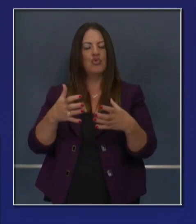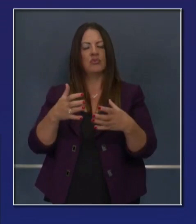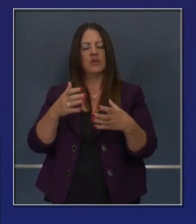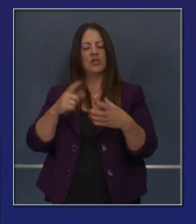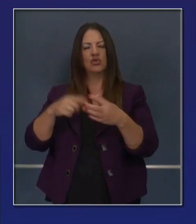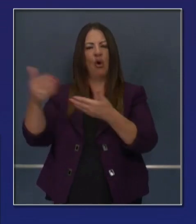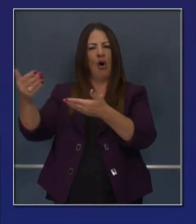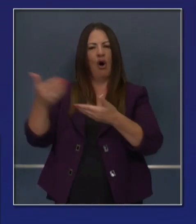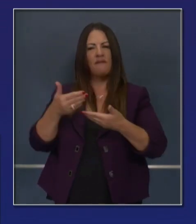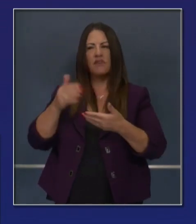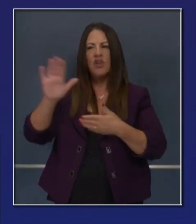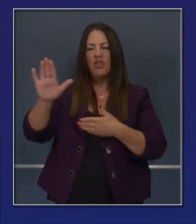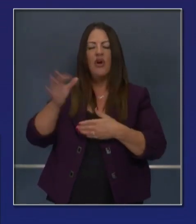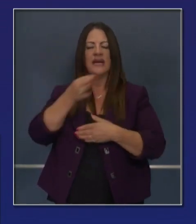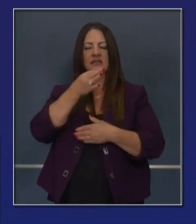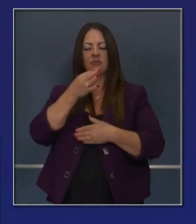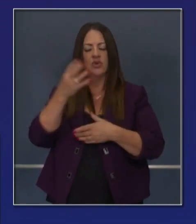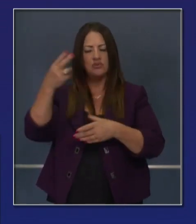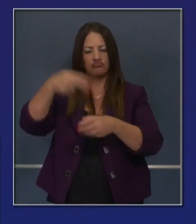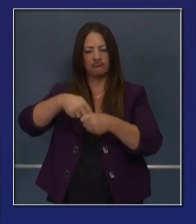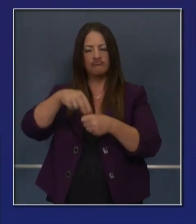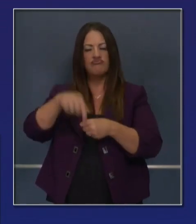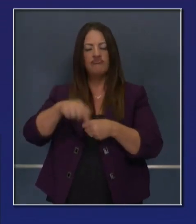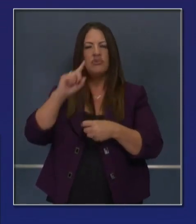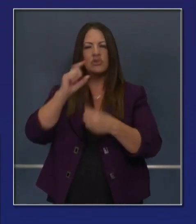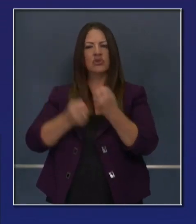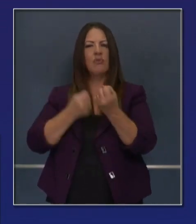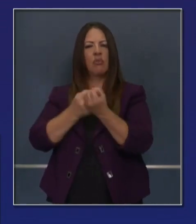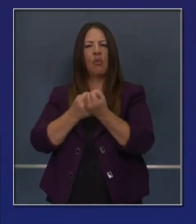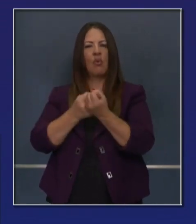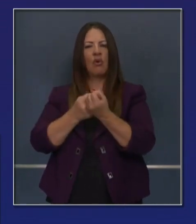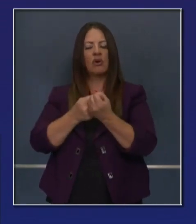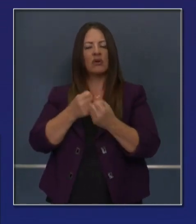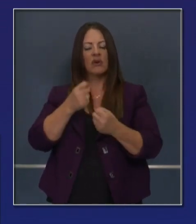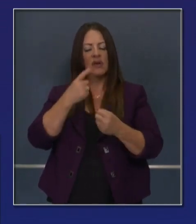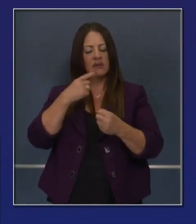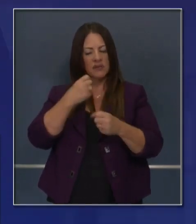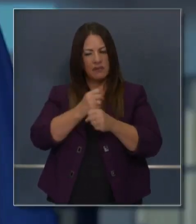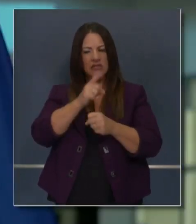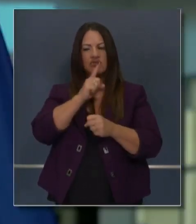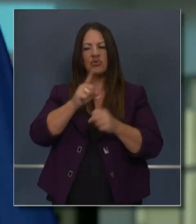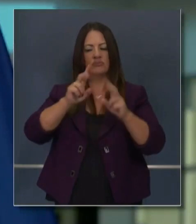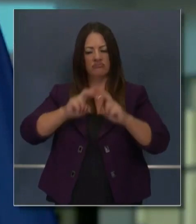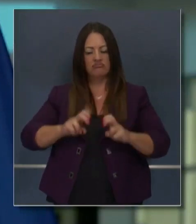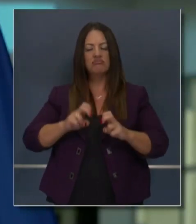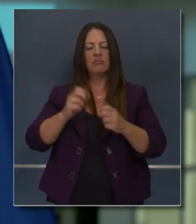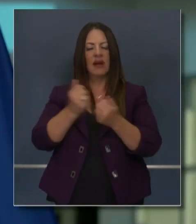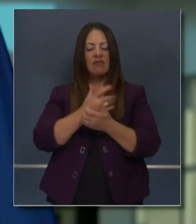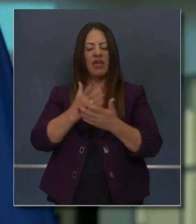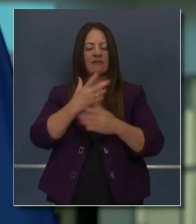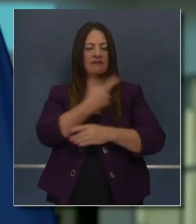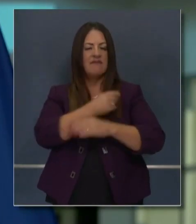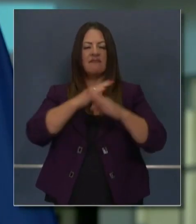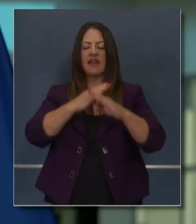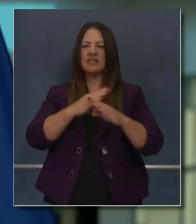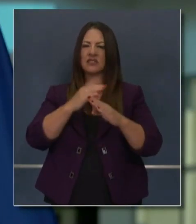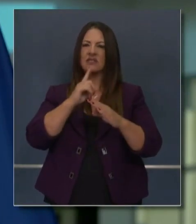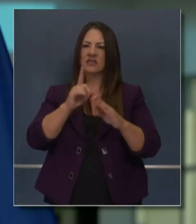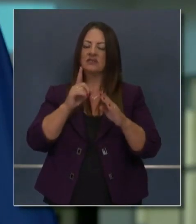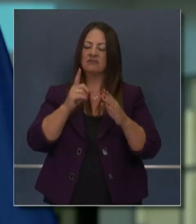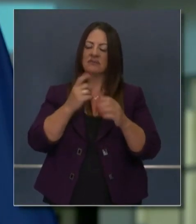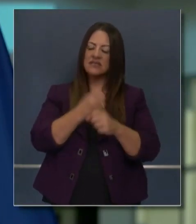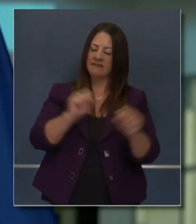that there's there's support in this space. And so we look forward to their